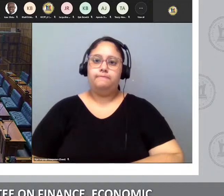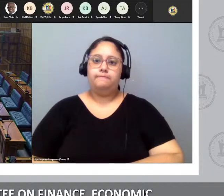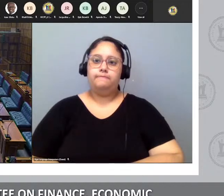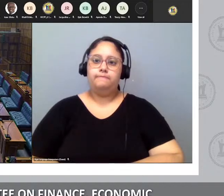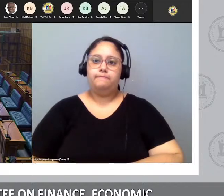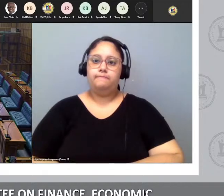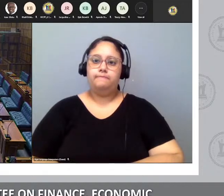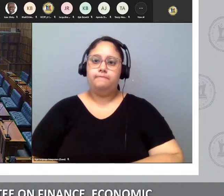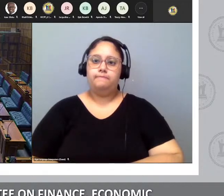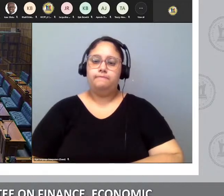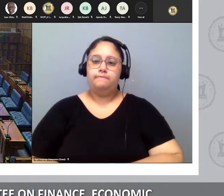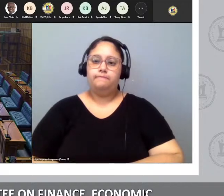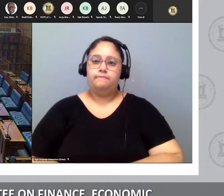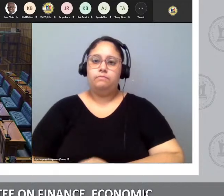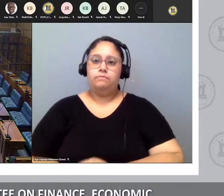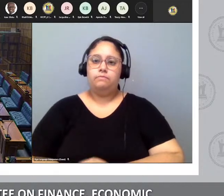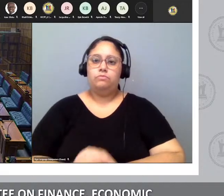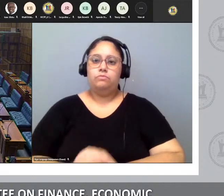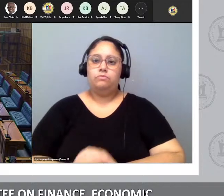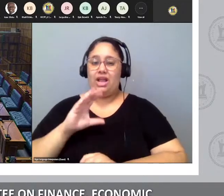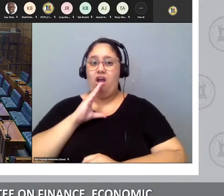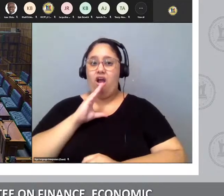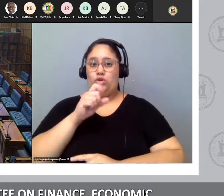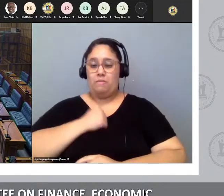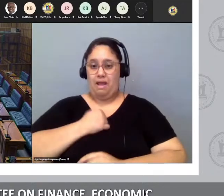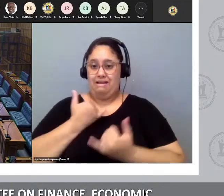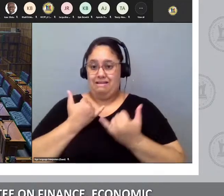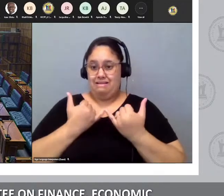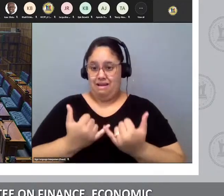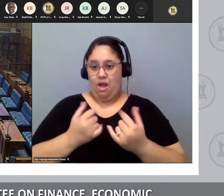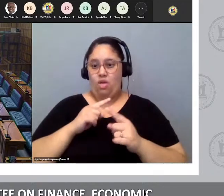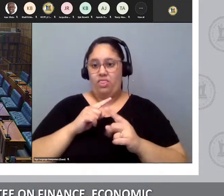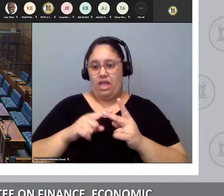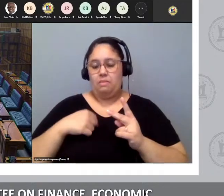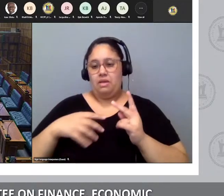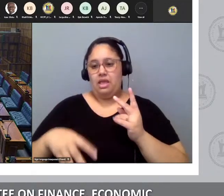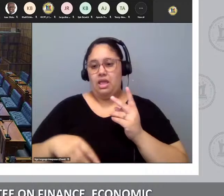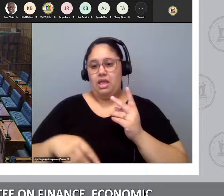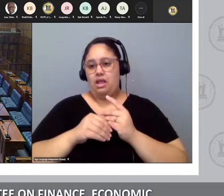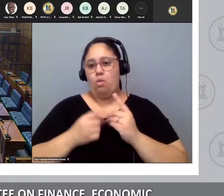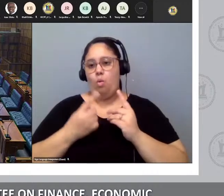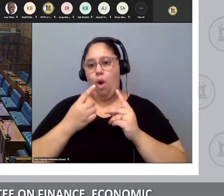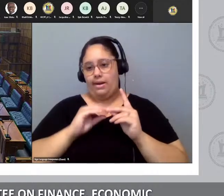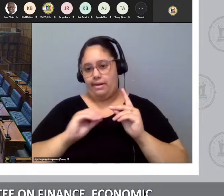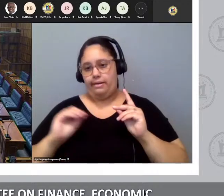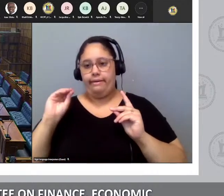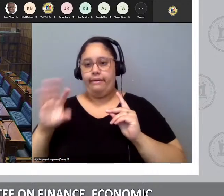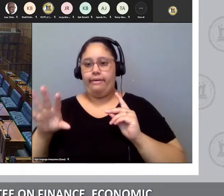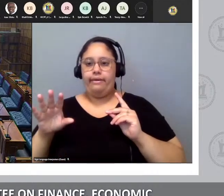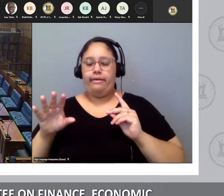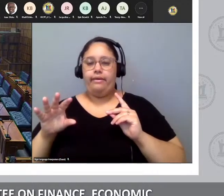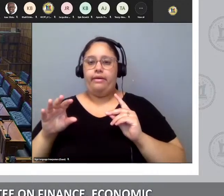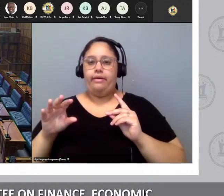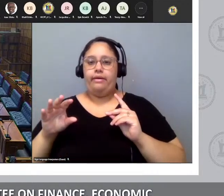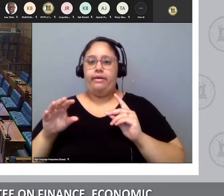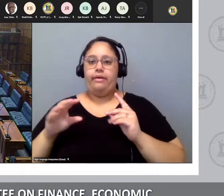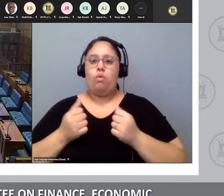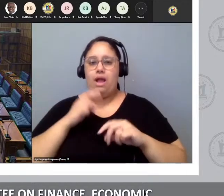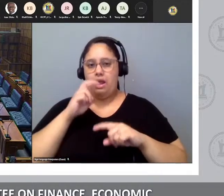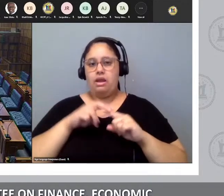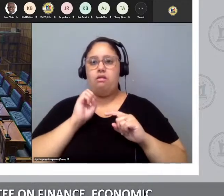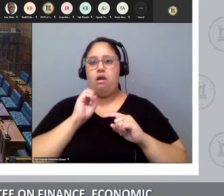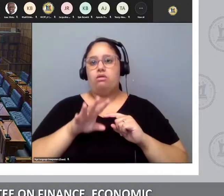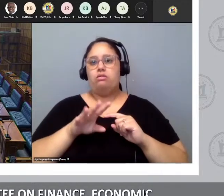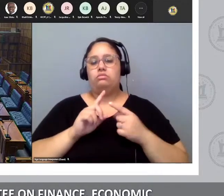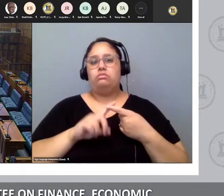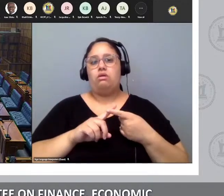okay can I ask my question now and I can still add I will take one question I can still add one other ones because I need the